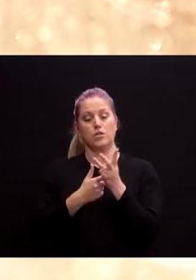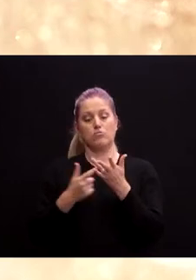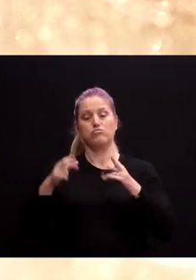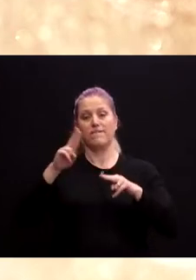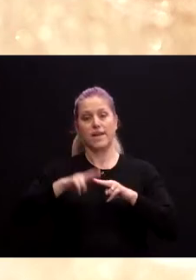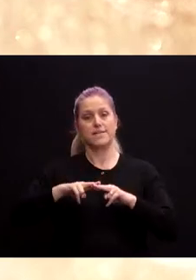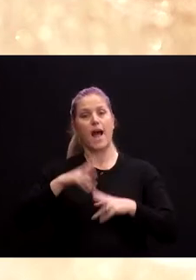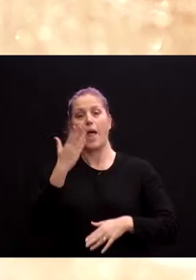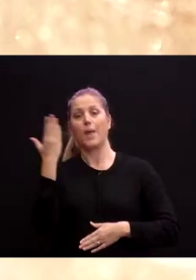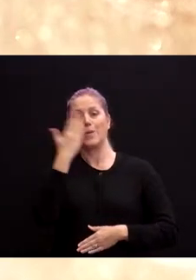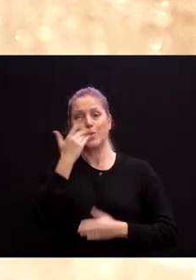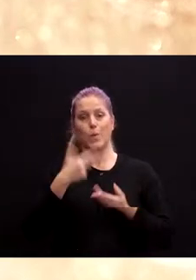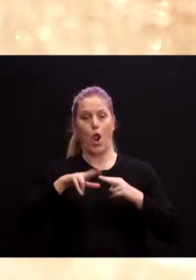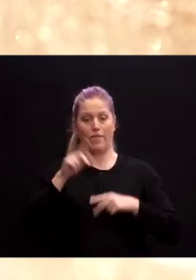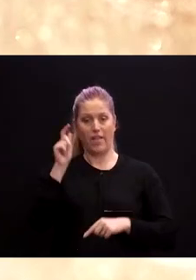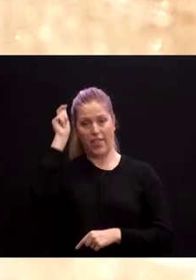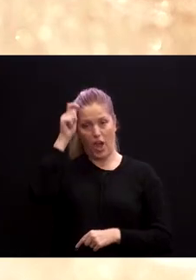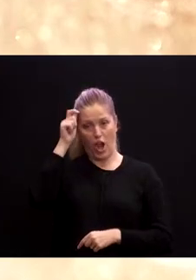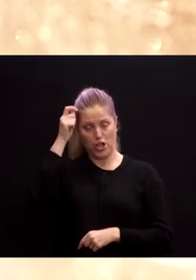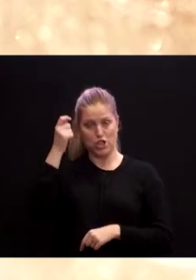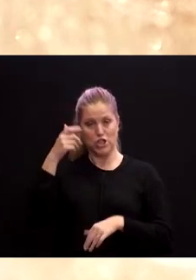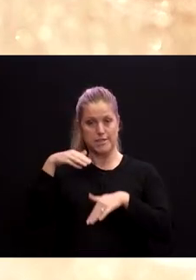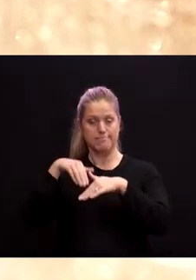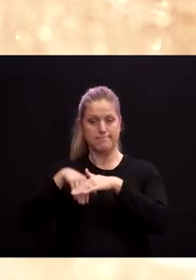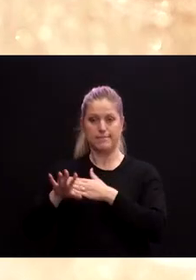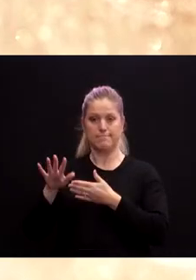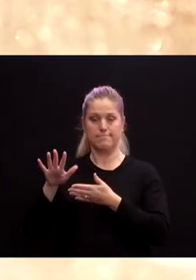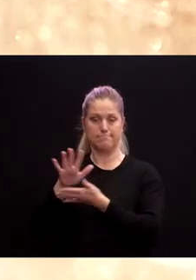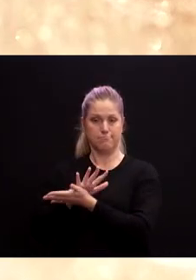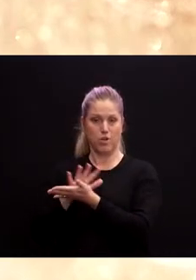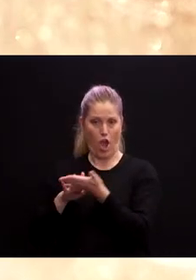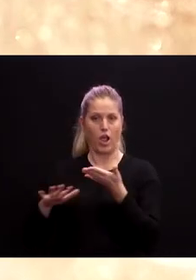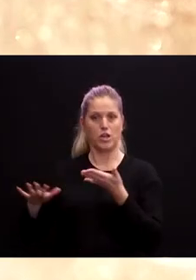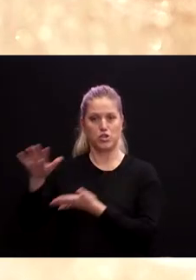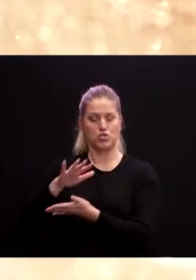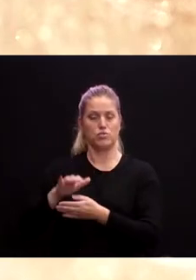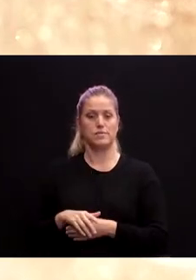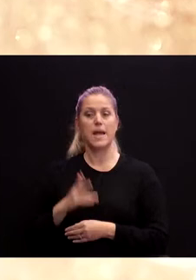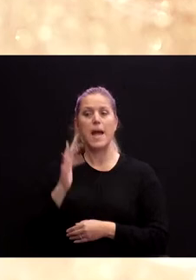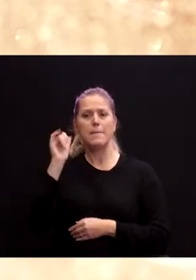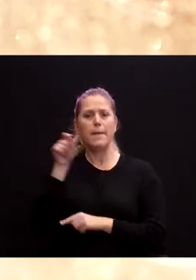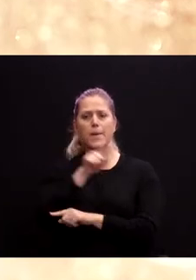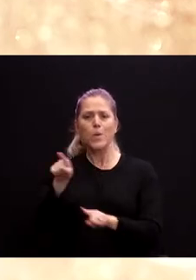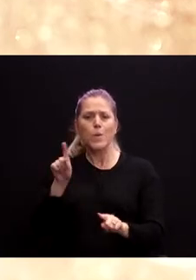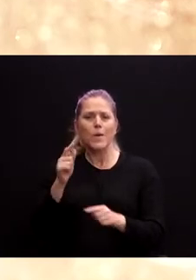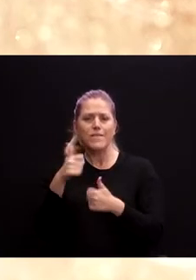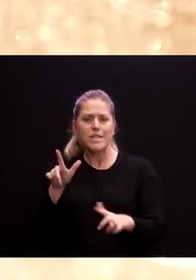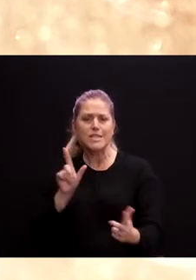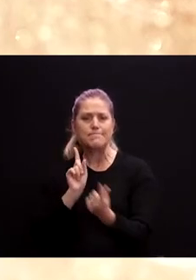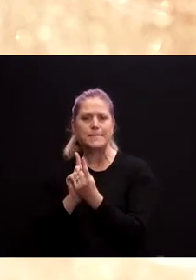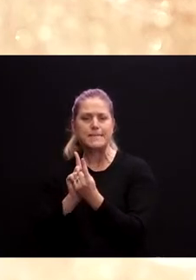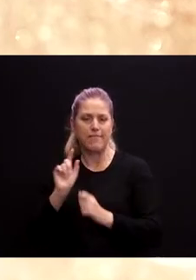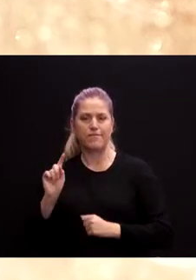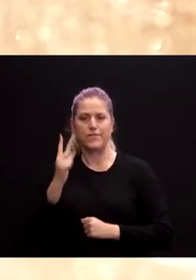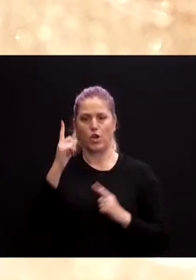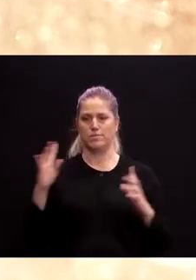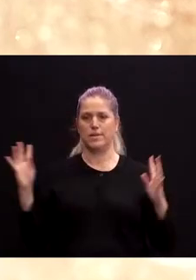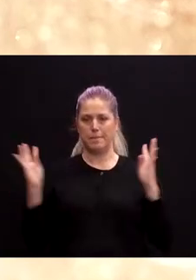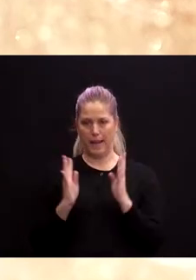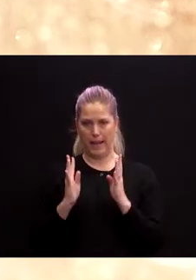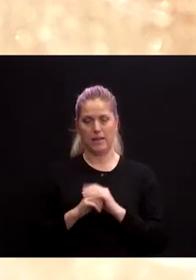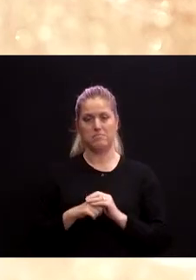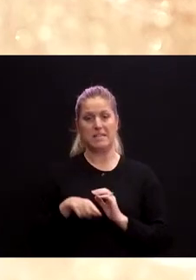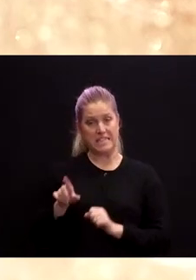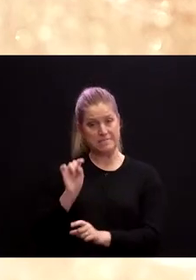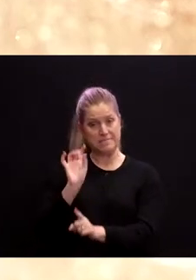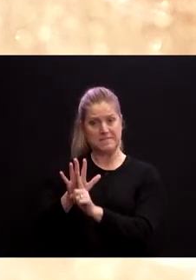and Ministry at Boston College. Some of you may recall Richard from the First Assembly. He's an expert in the theology of church,